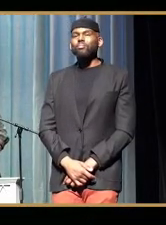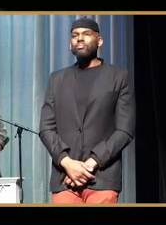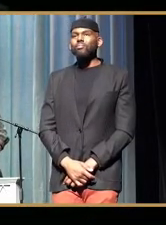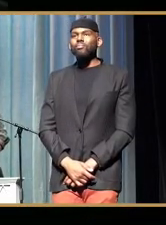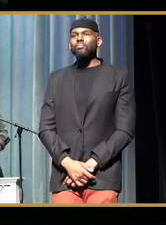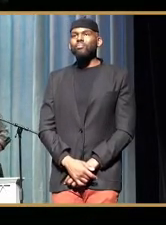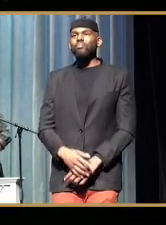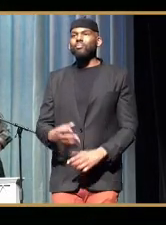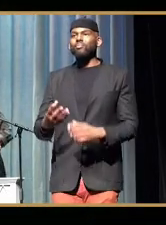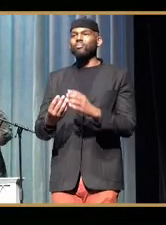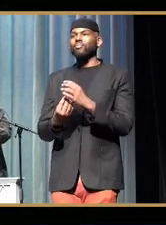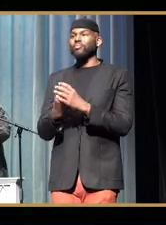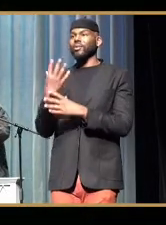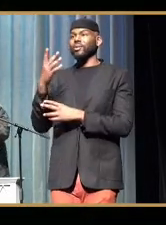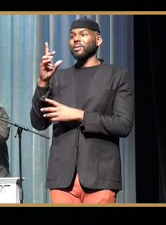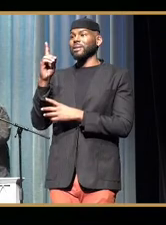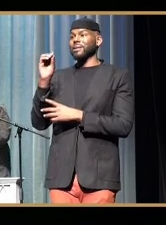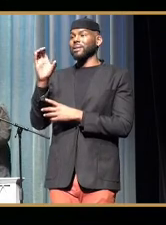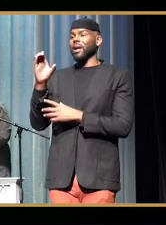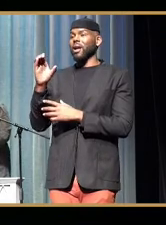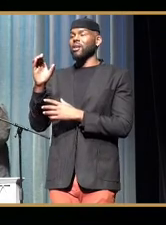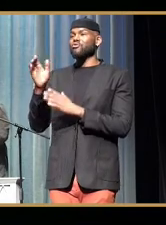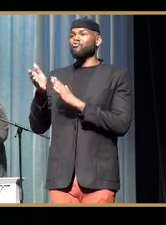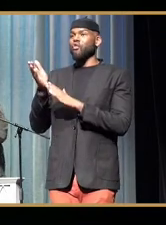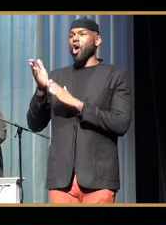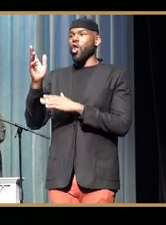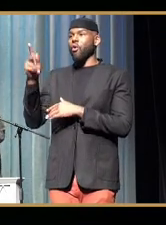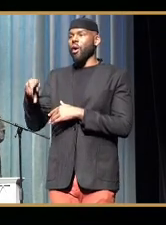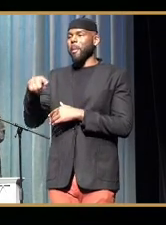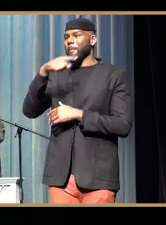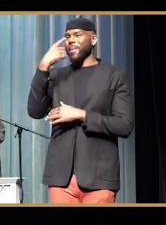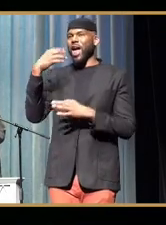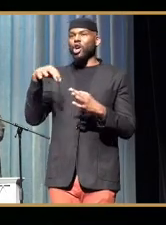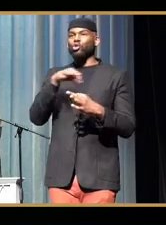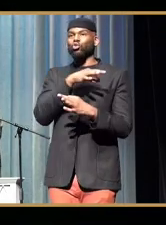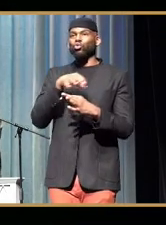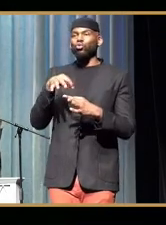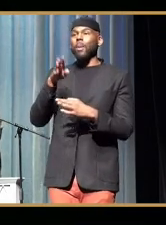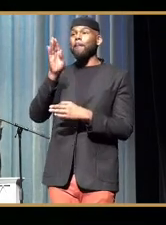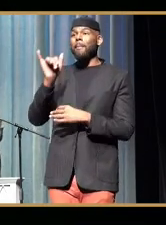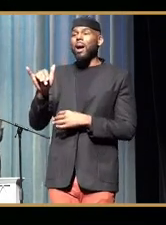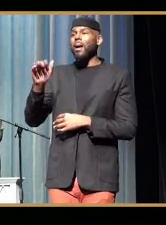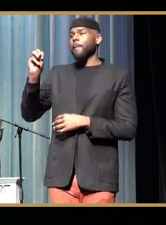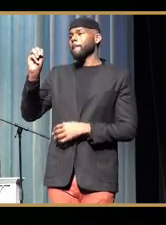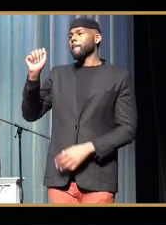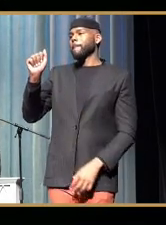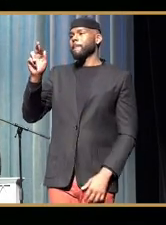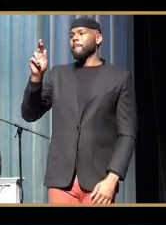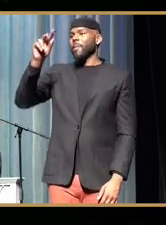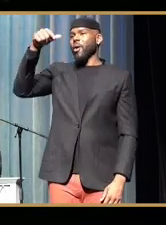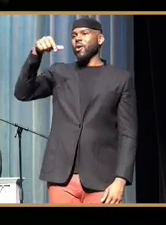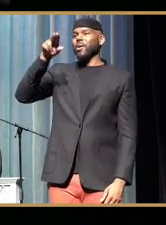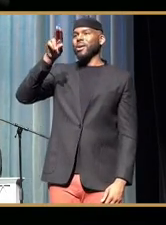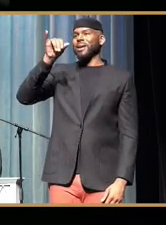Our emerging doc runner-up is Black Strings by Marquise Mays.